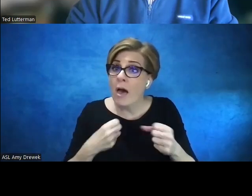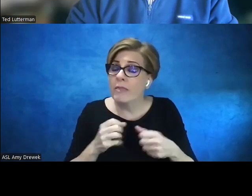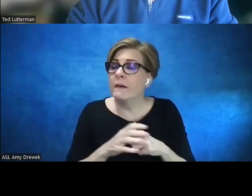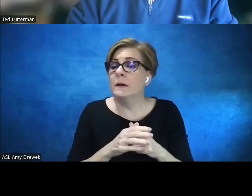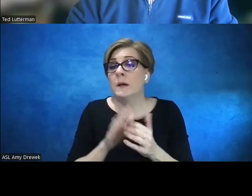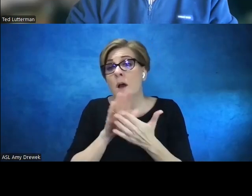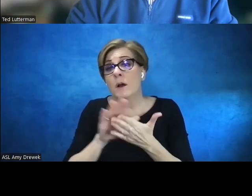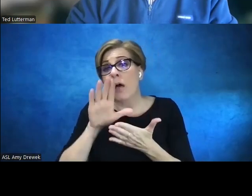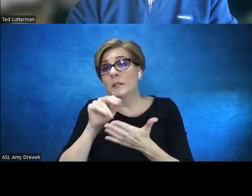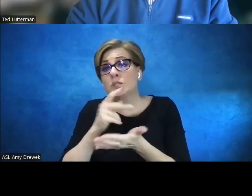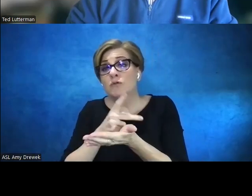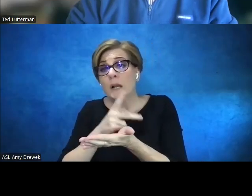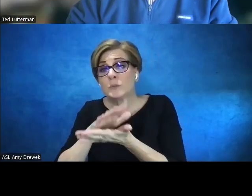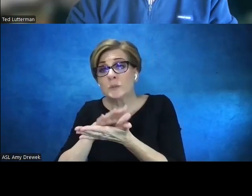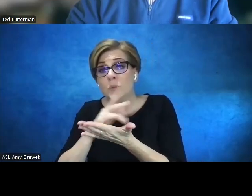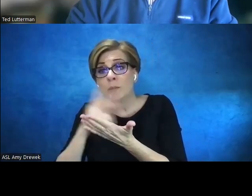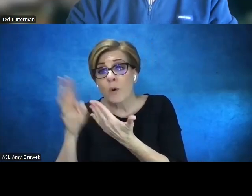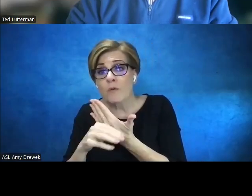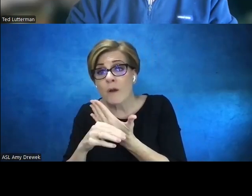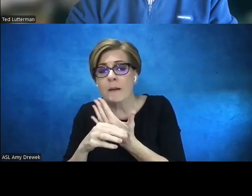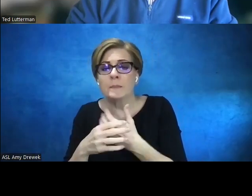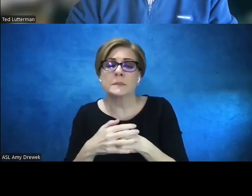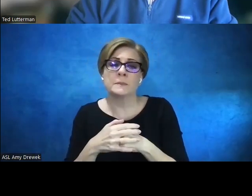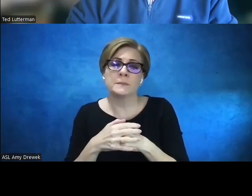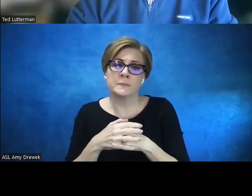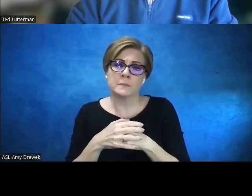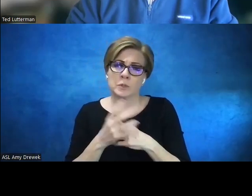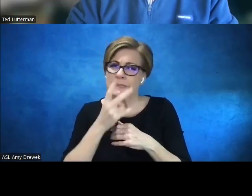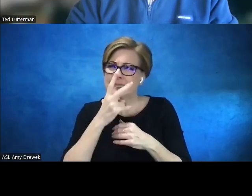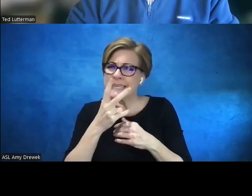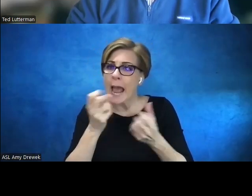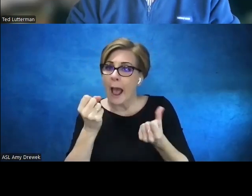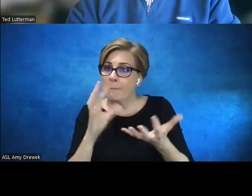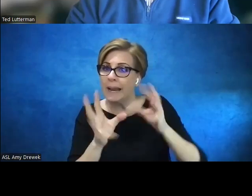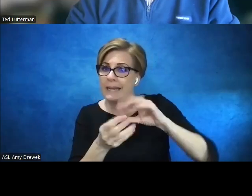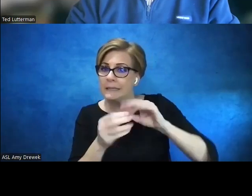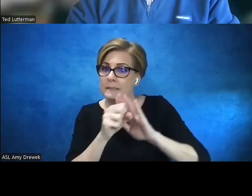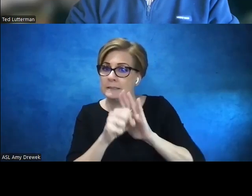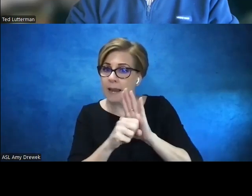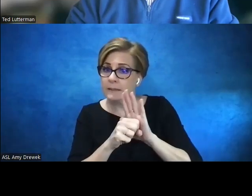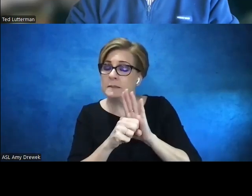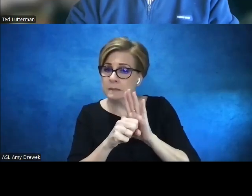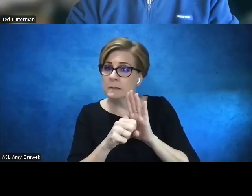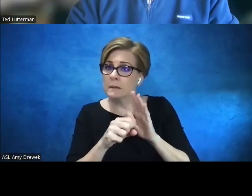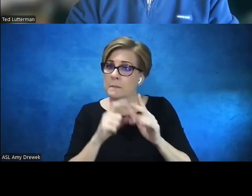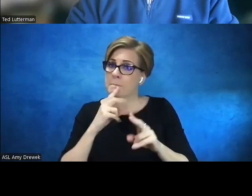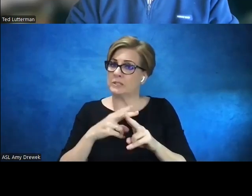school programs. You can see these are the numbers of states that reported they have initiatives in each of these